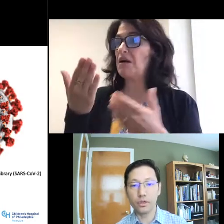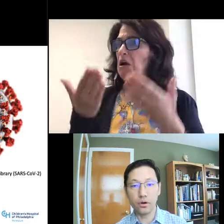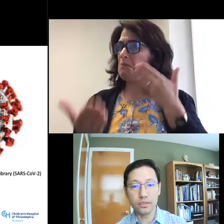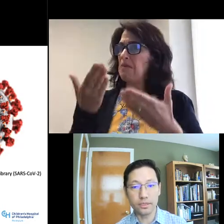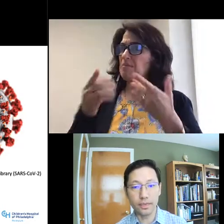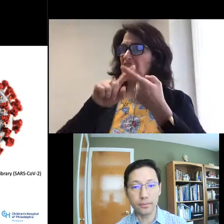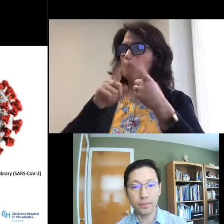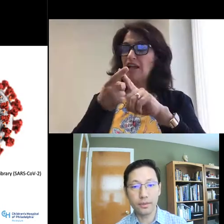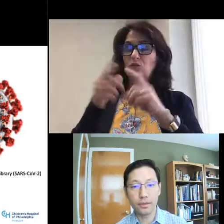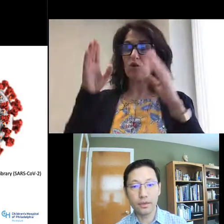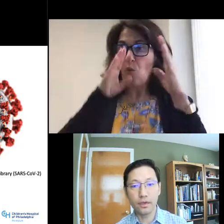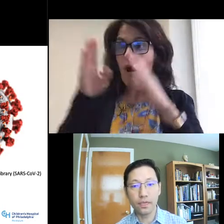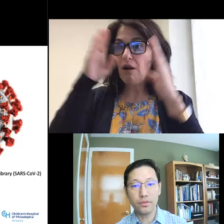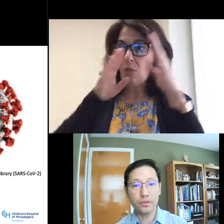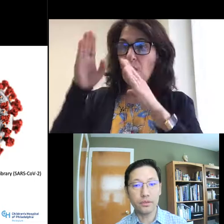was worried all the time,